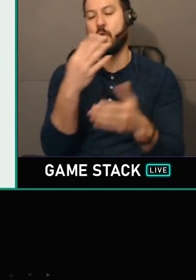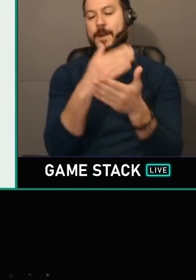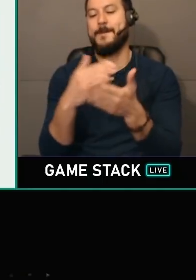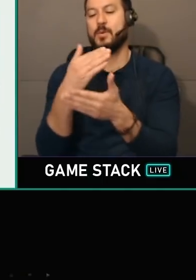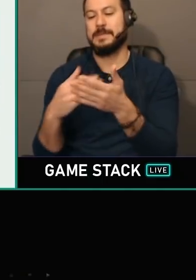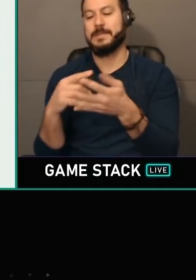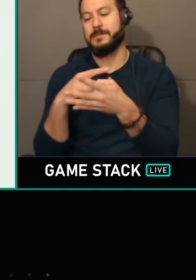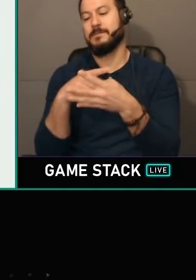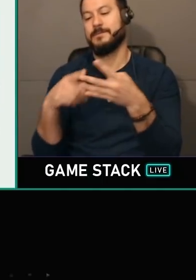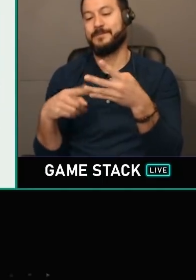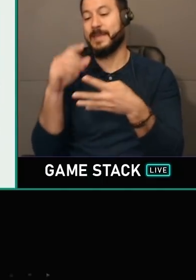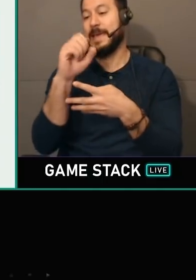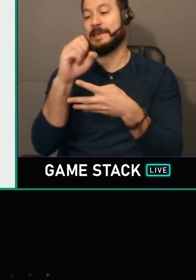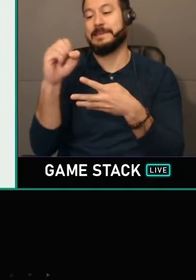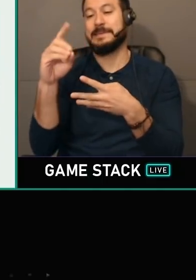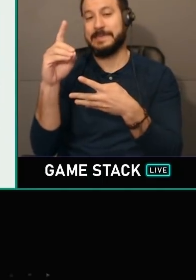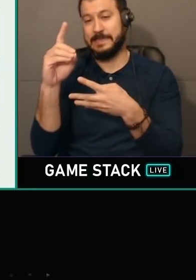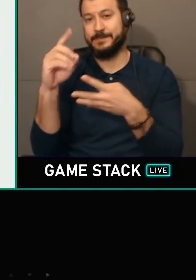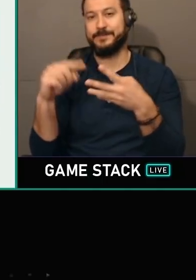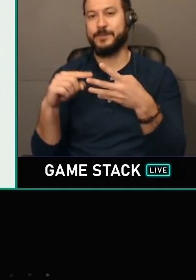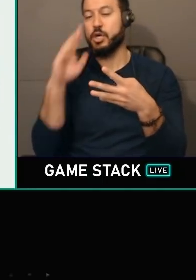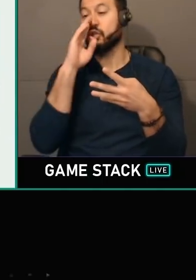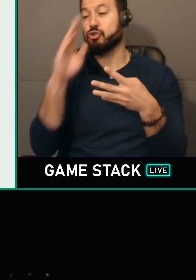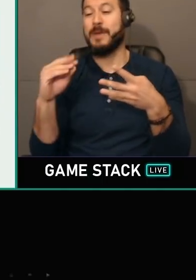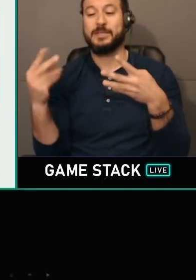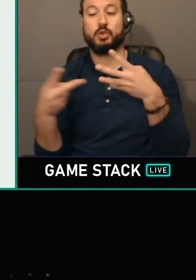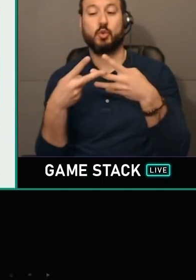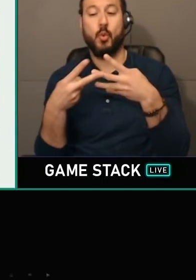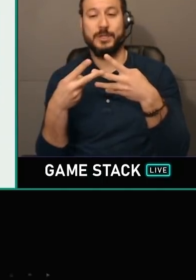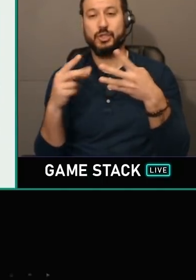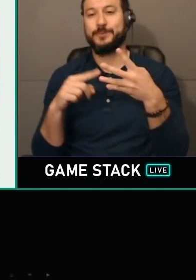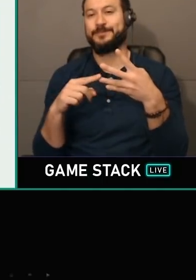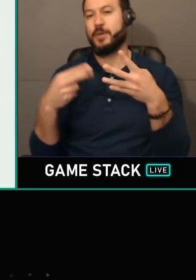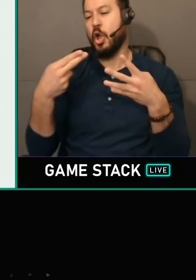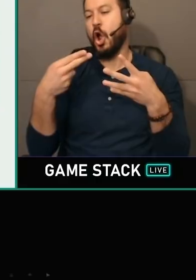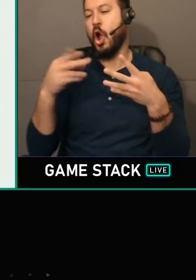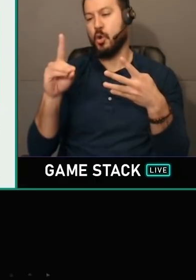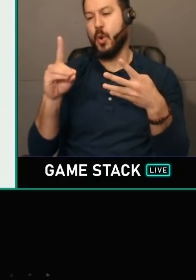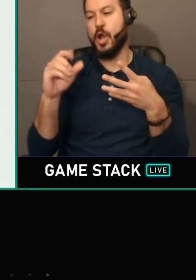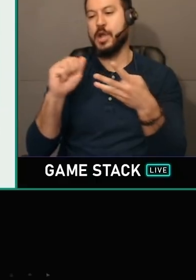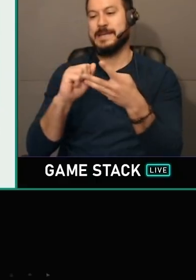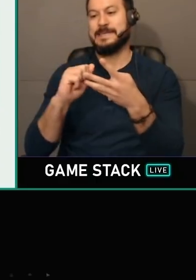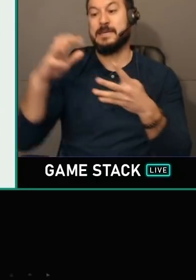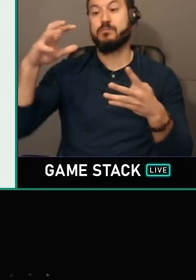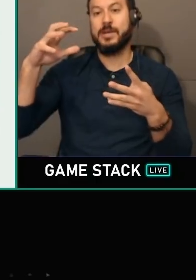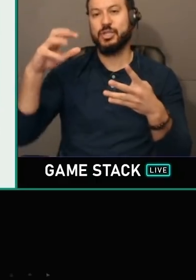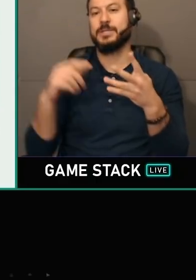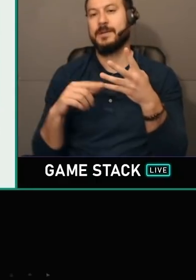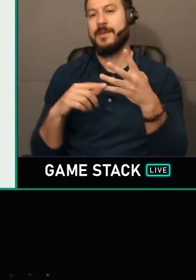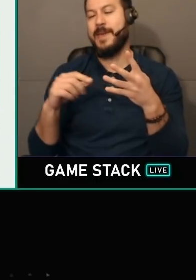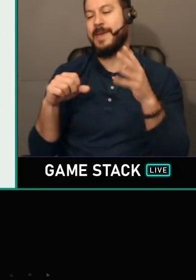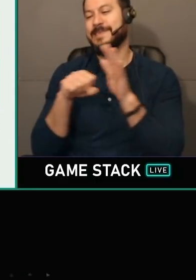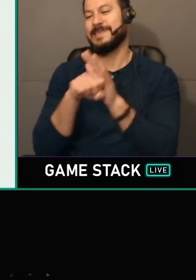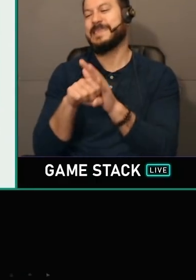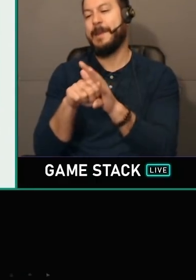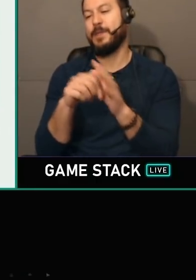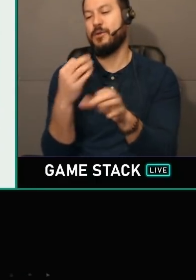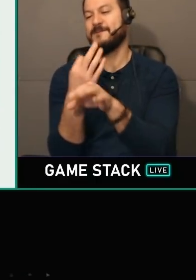the SSD, DirectStorage, hardware decompression, and sampler feedback streaming.